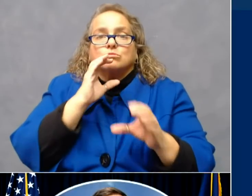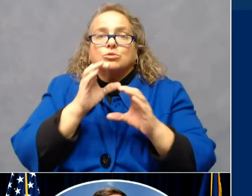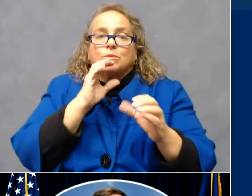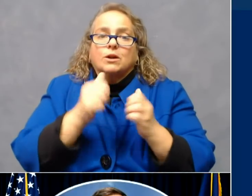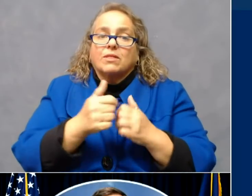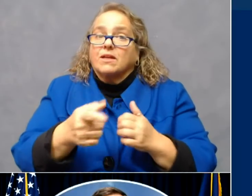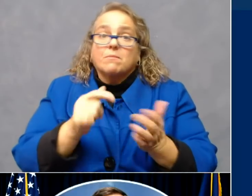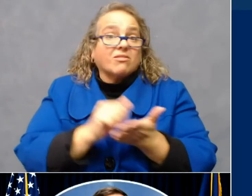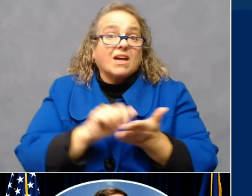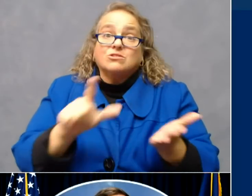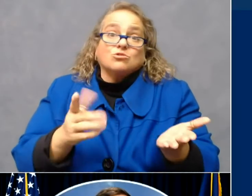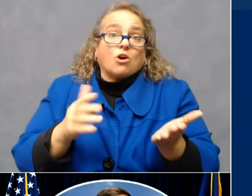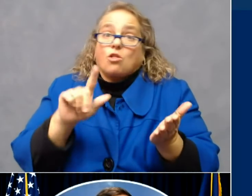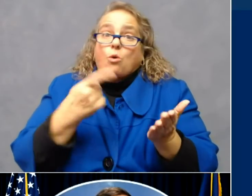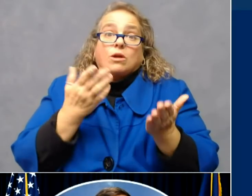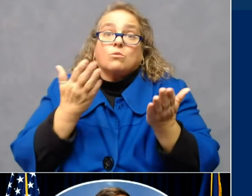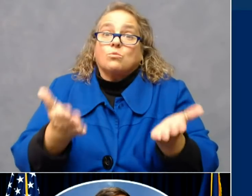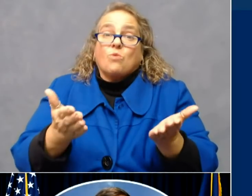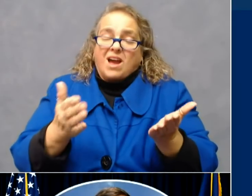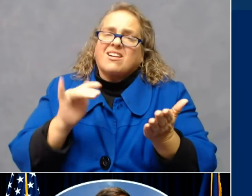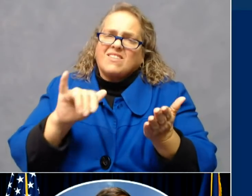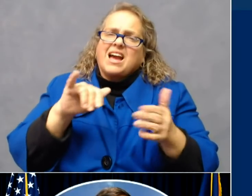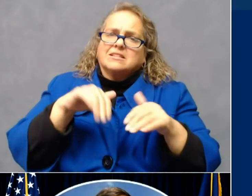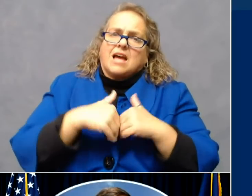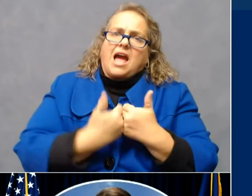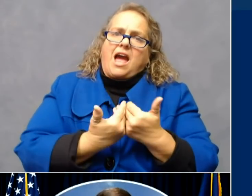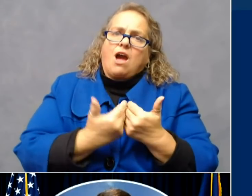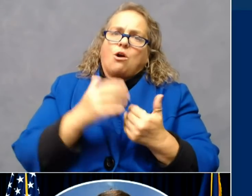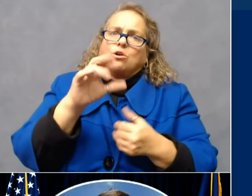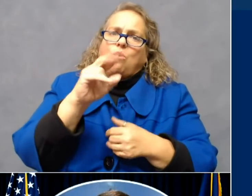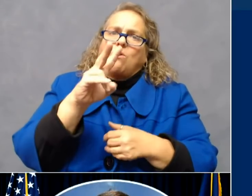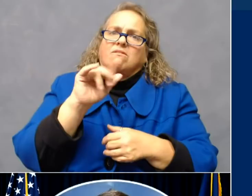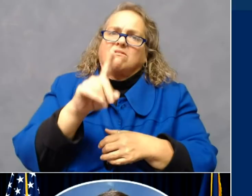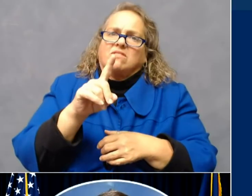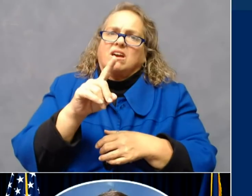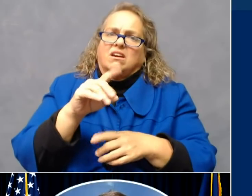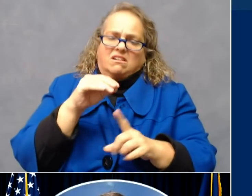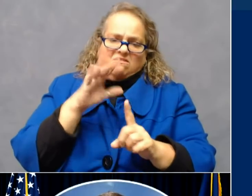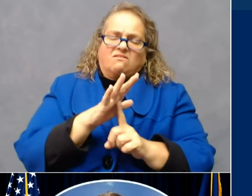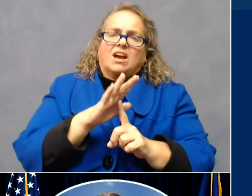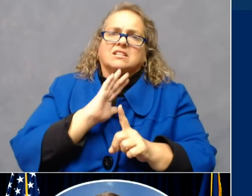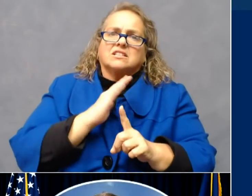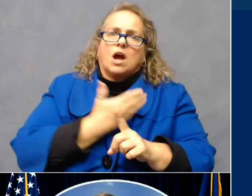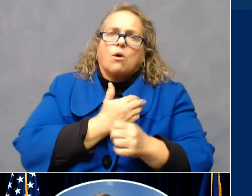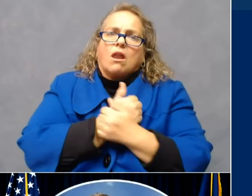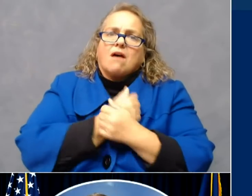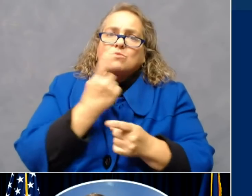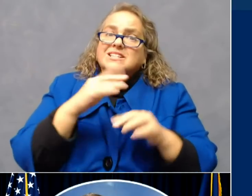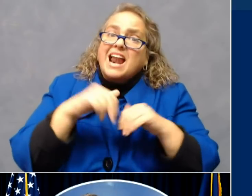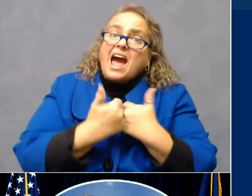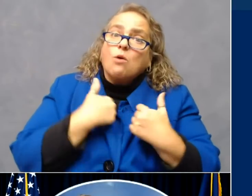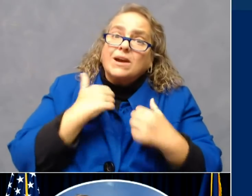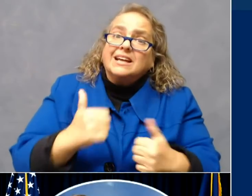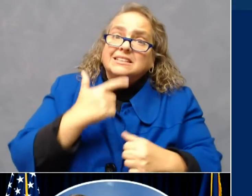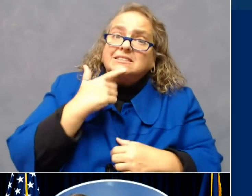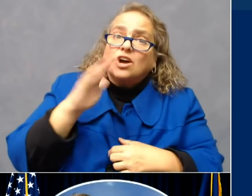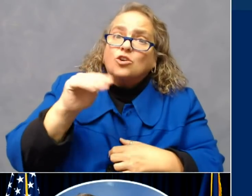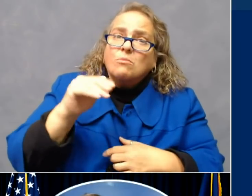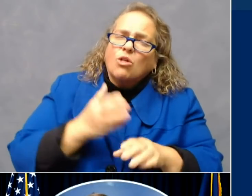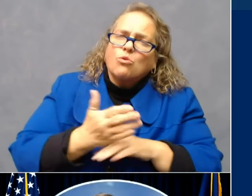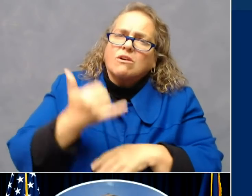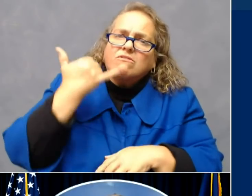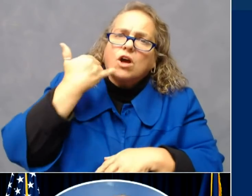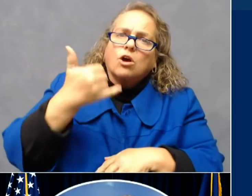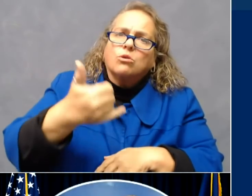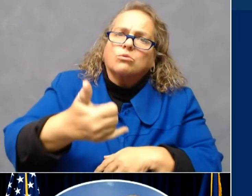it impacts our ability and the way we say goodbye. Bruce was a friend to everyone and a stranger to no